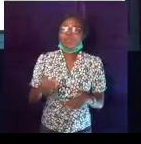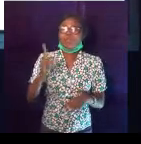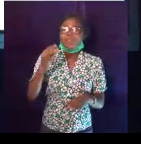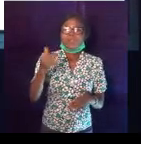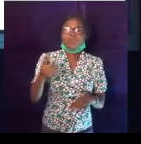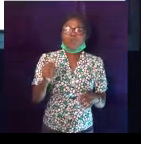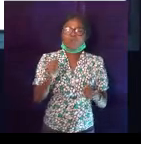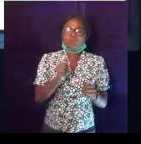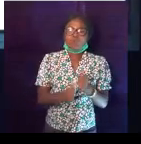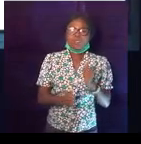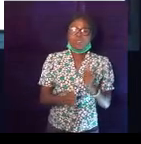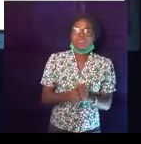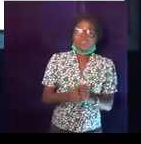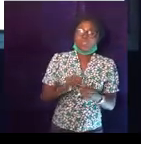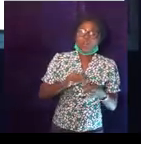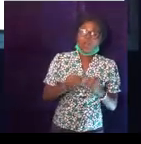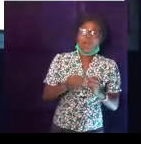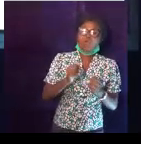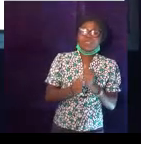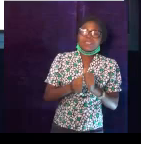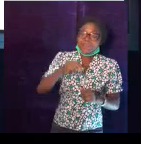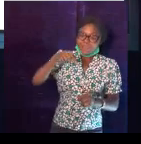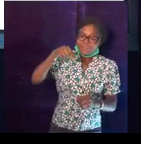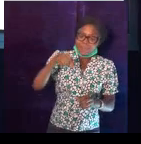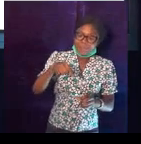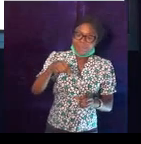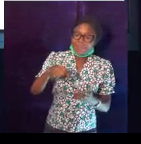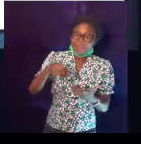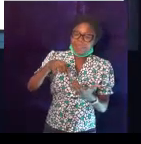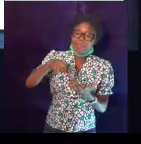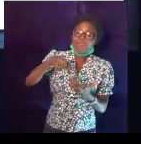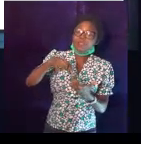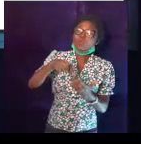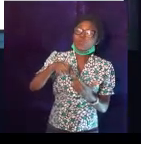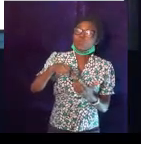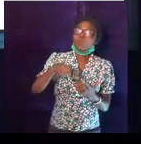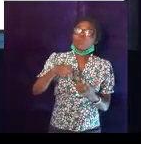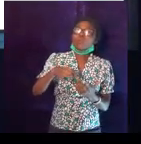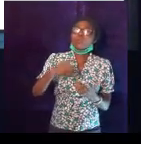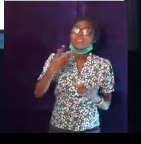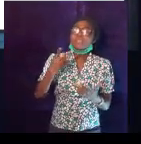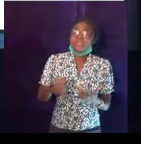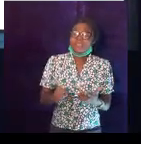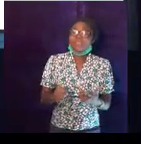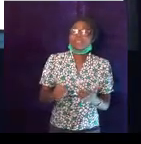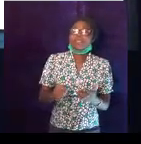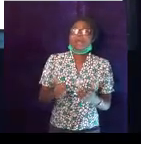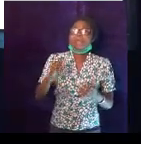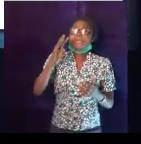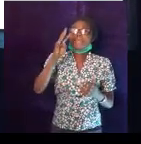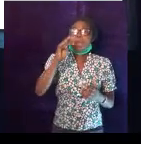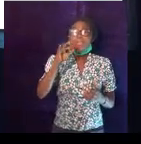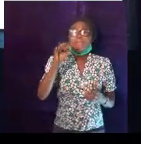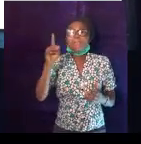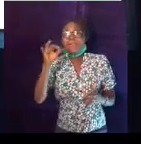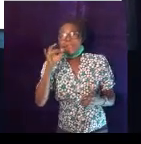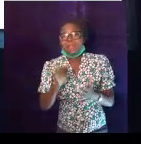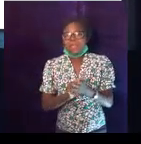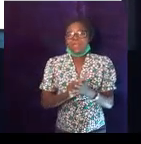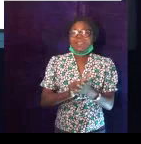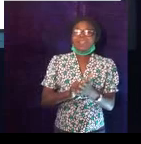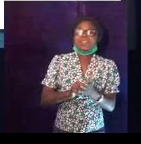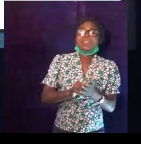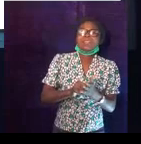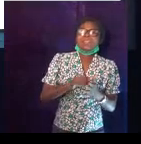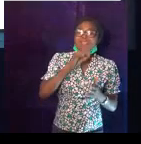data is that number which is exactly in the middle. I'll take that again. The median of any set of data